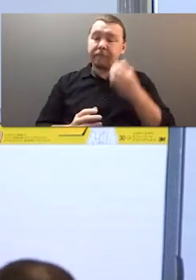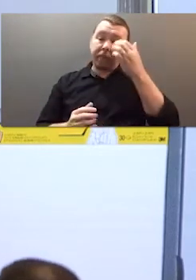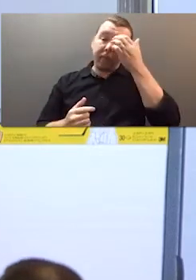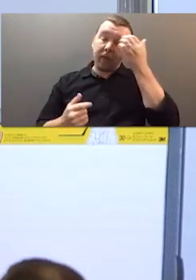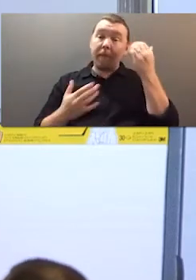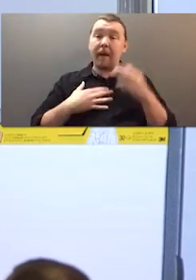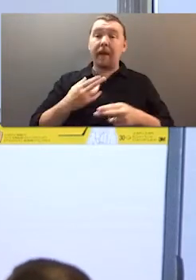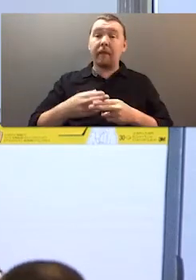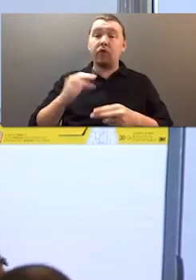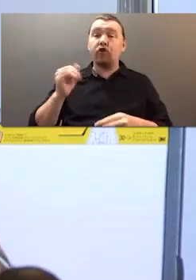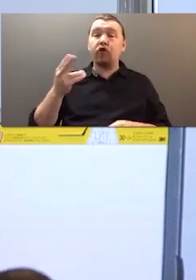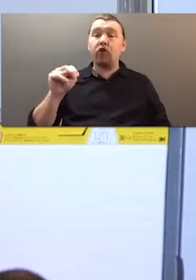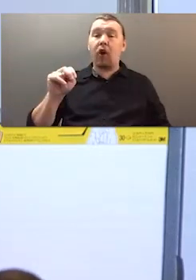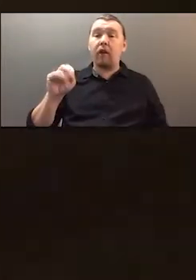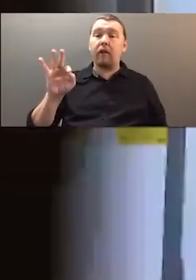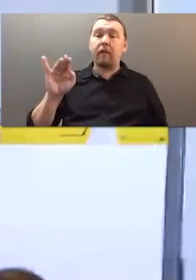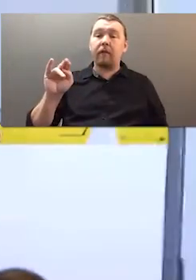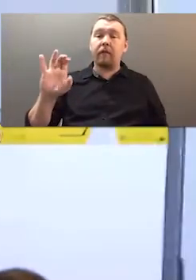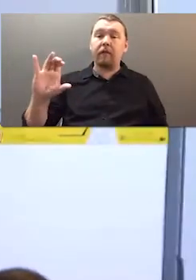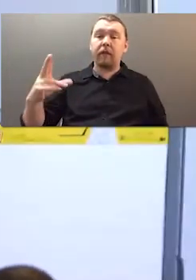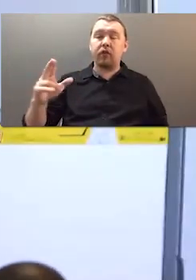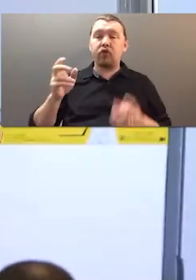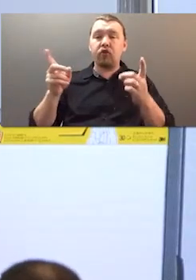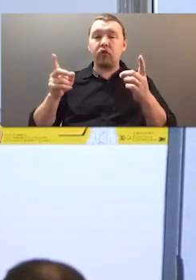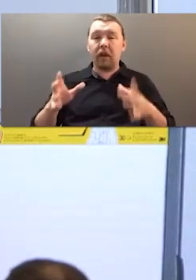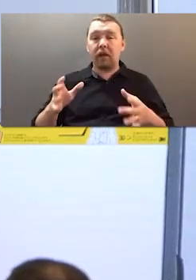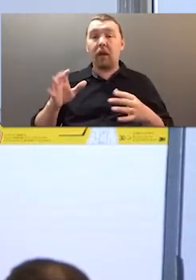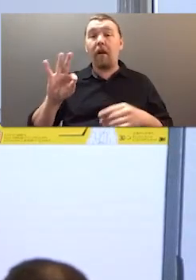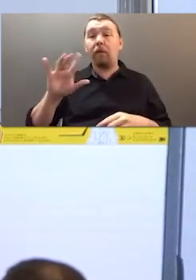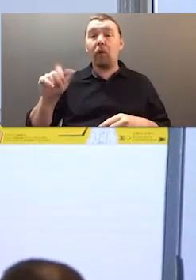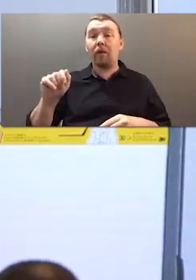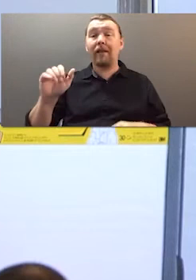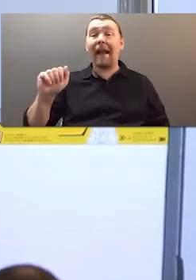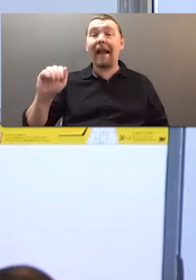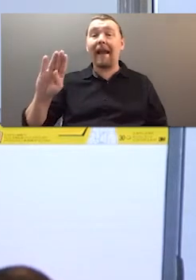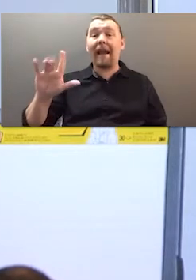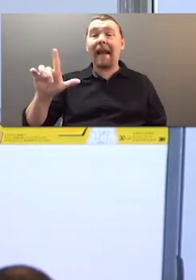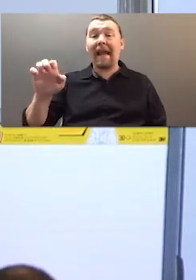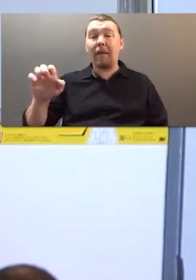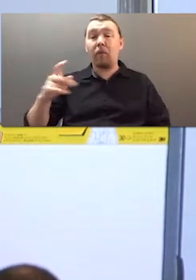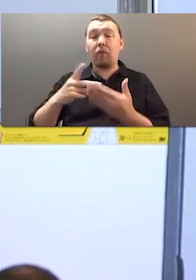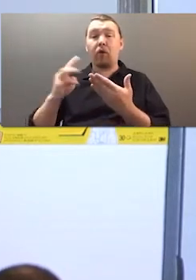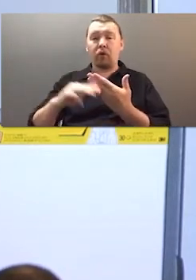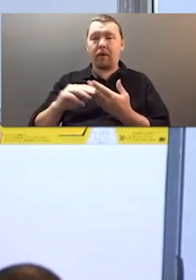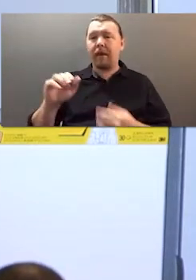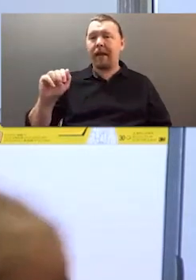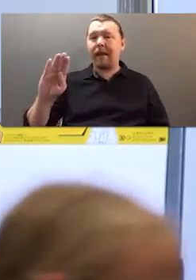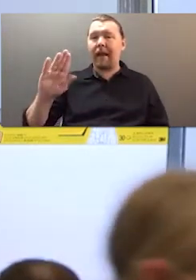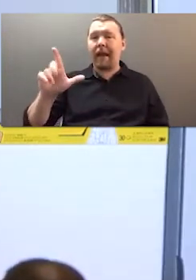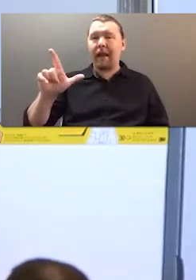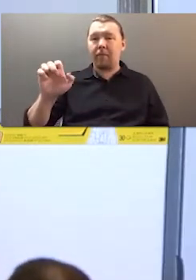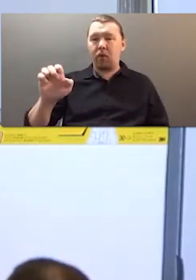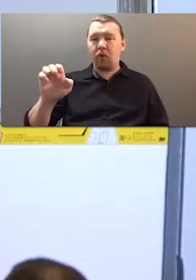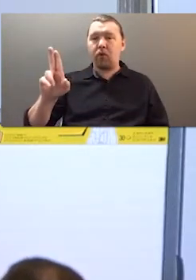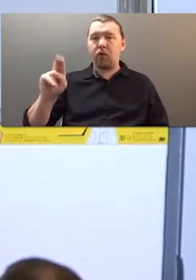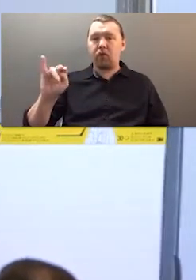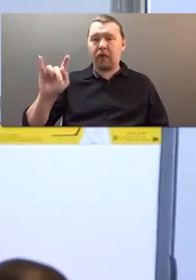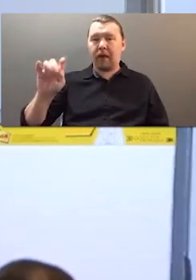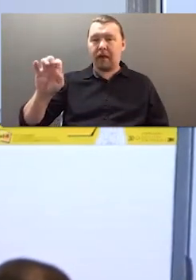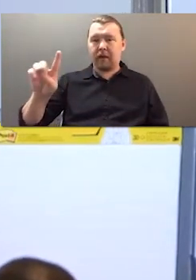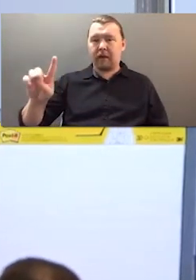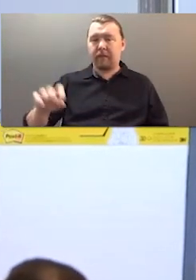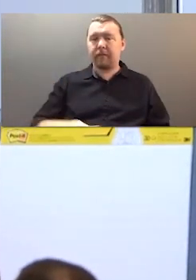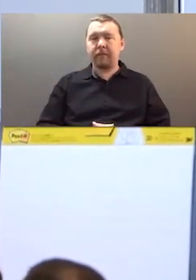after that one. My name is John Finch. I am the director of Florida's ABLE program, ABLE United. And so I'm waiting